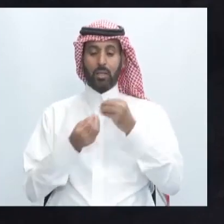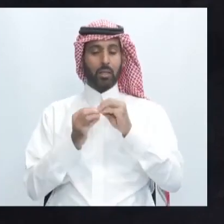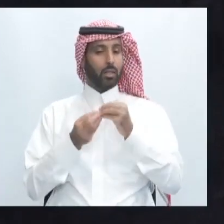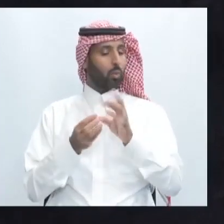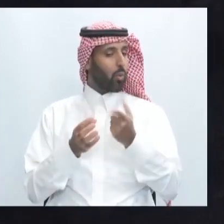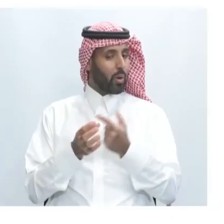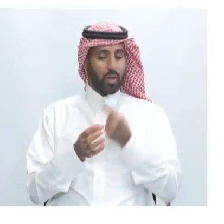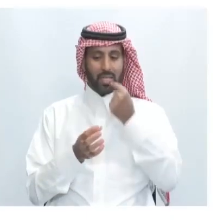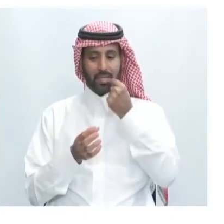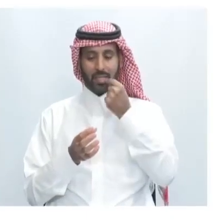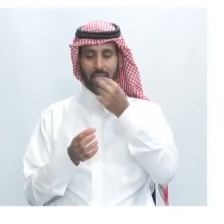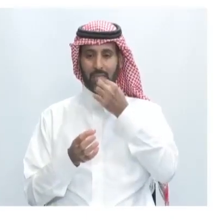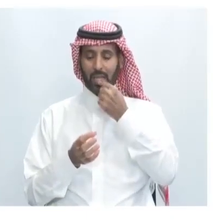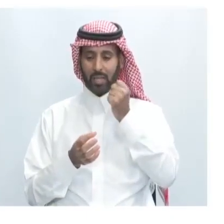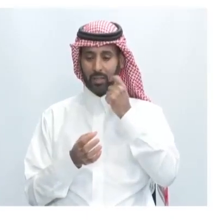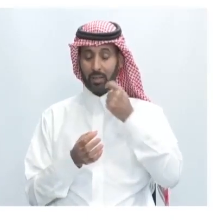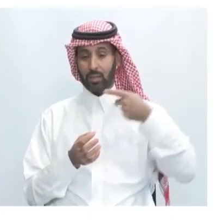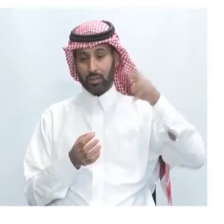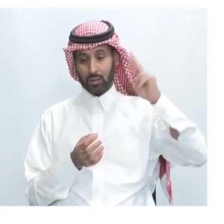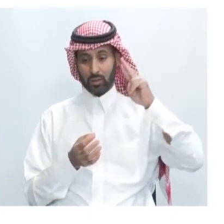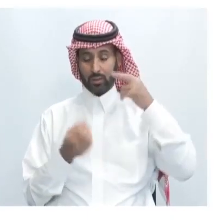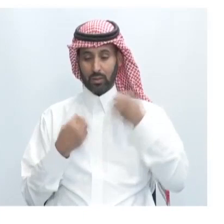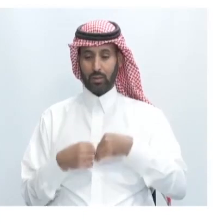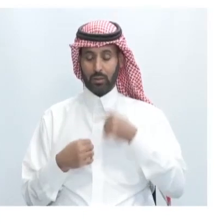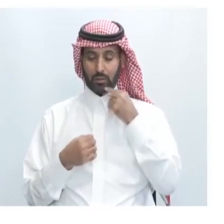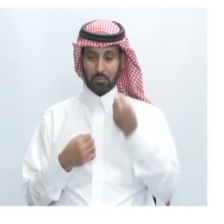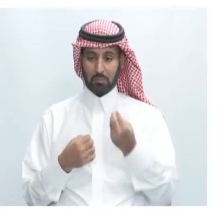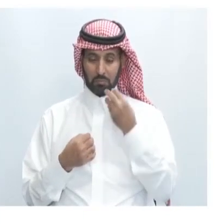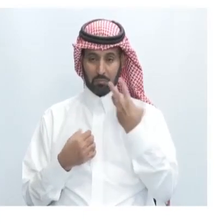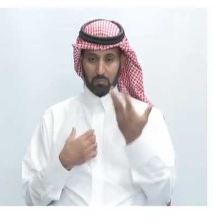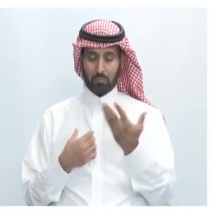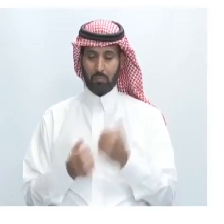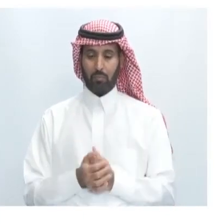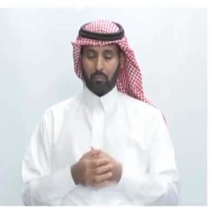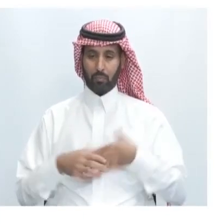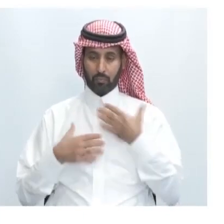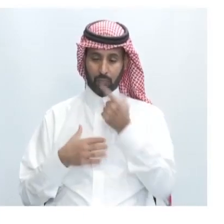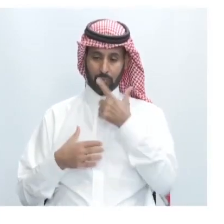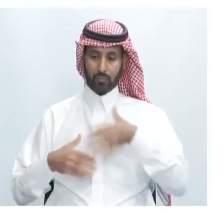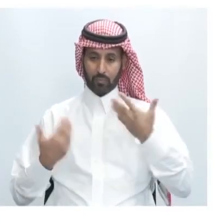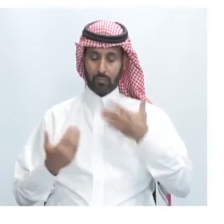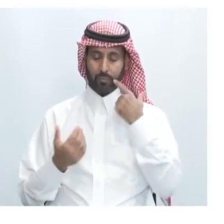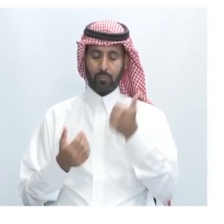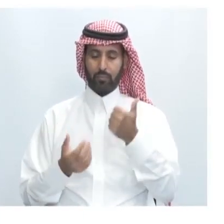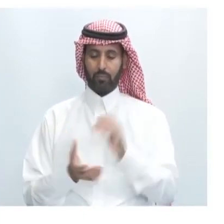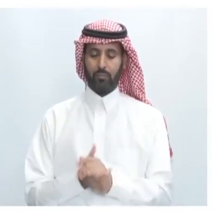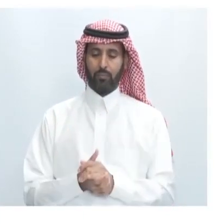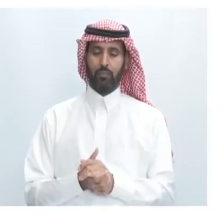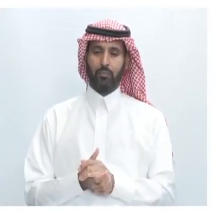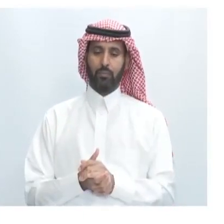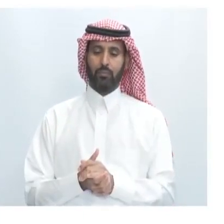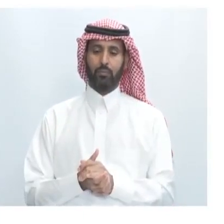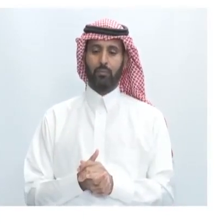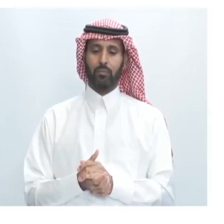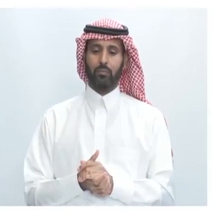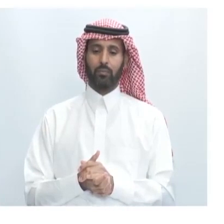In Chinese culture, red represents happiness and good luck. Red represents happiness and